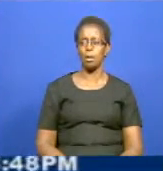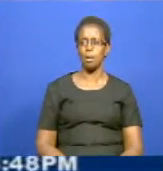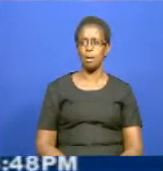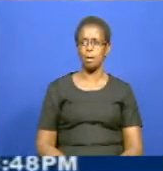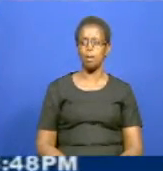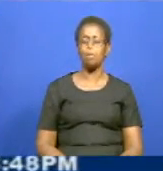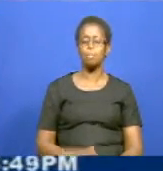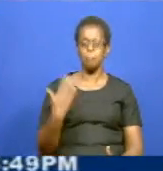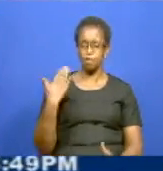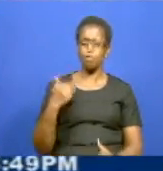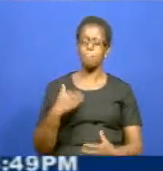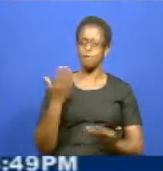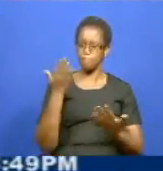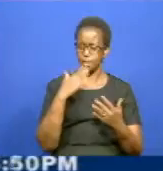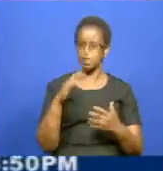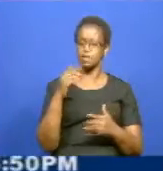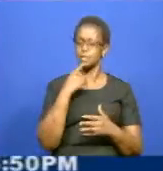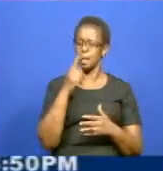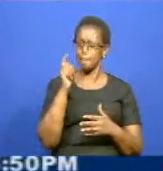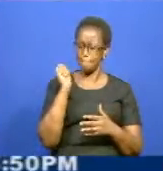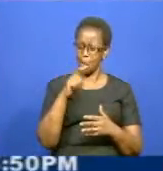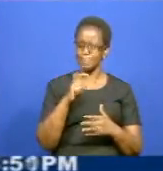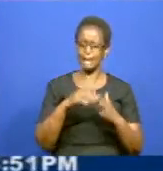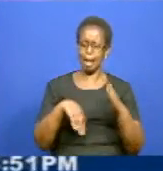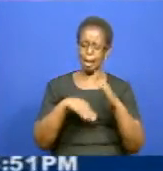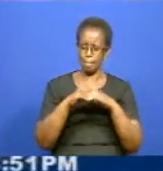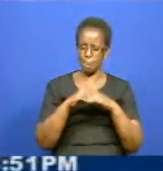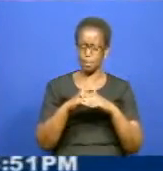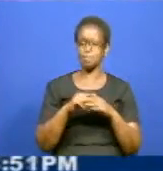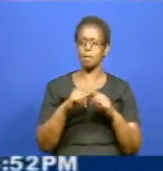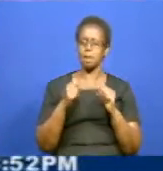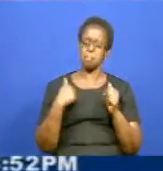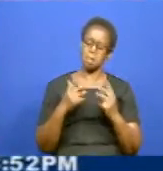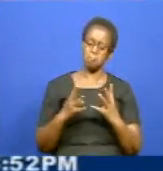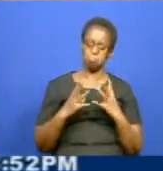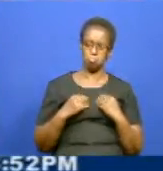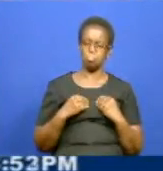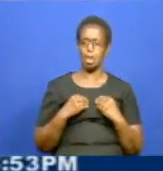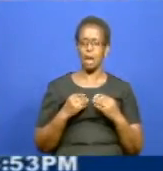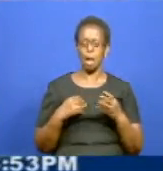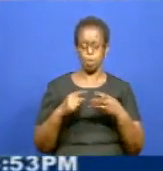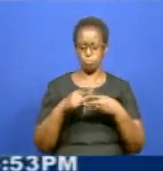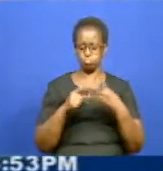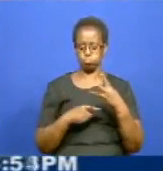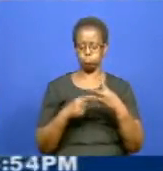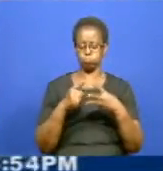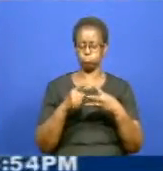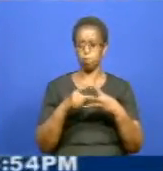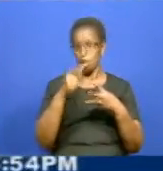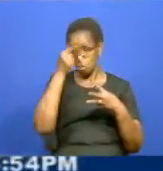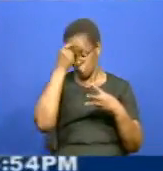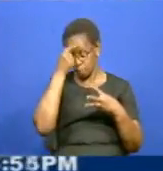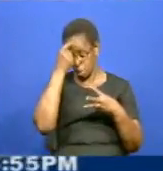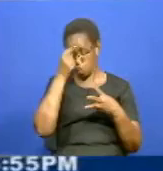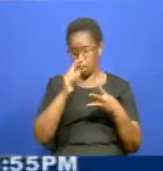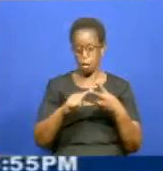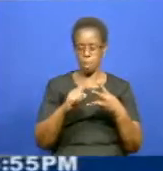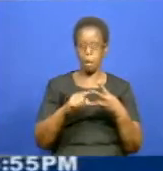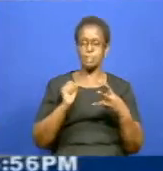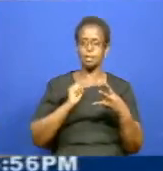Senator Wetangula, Olekina, and Msurve, because just those three.